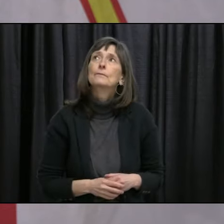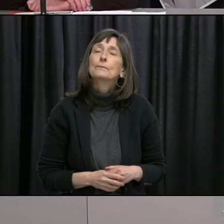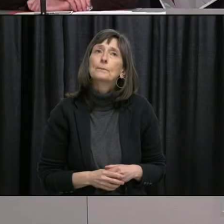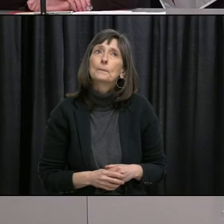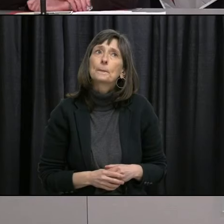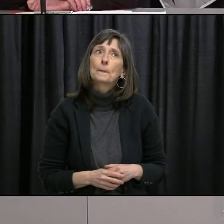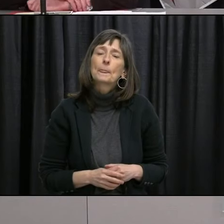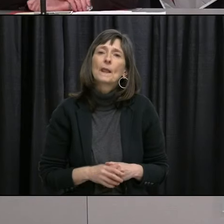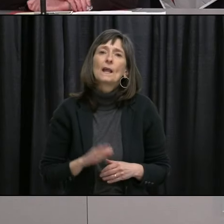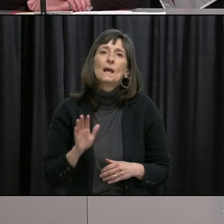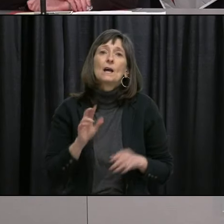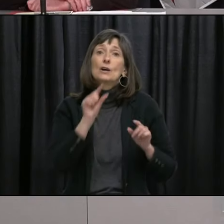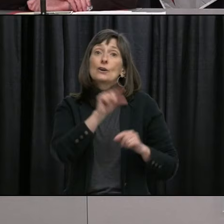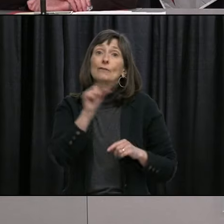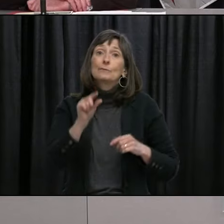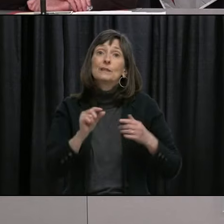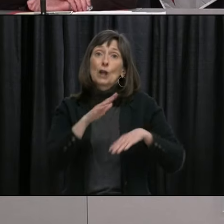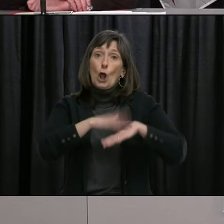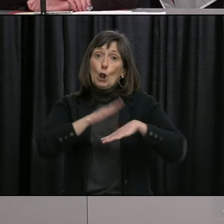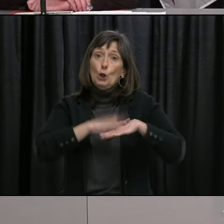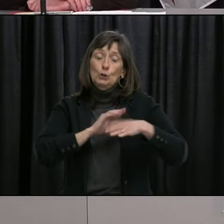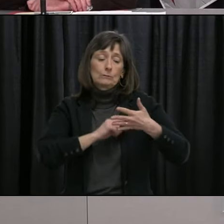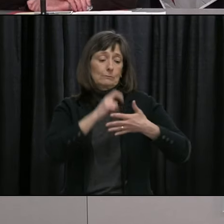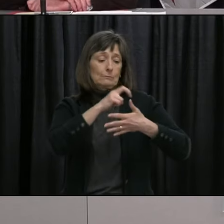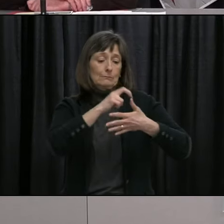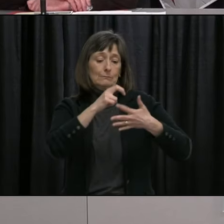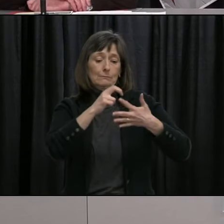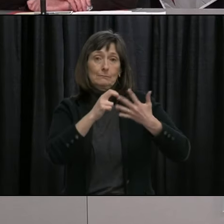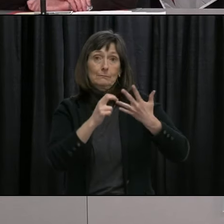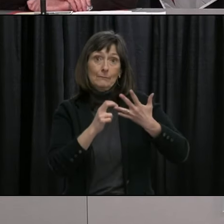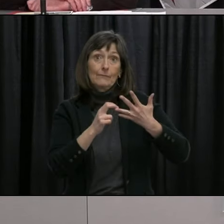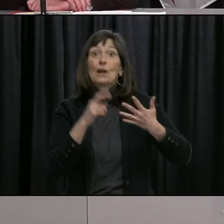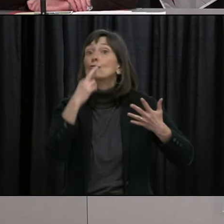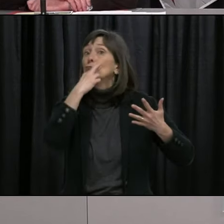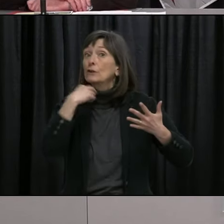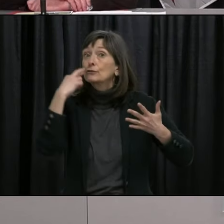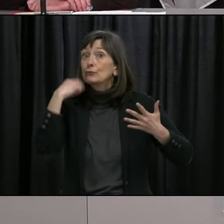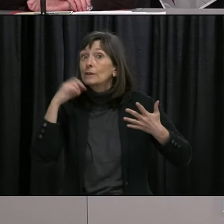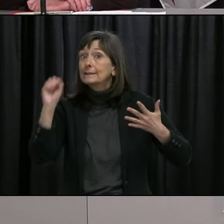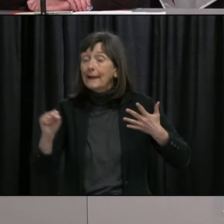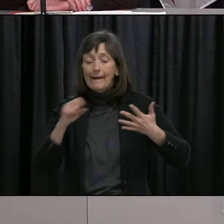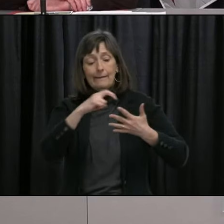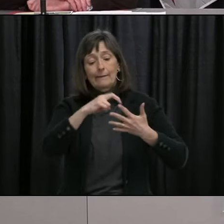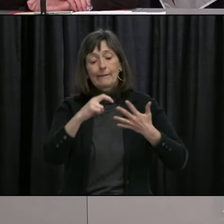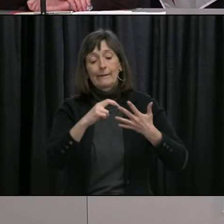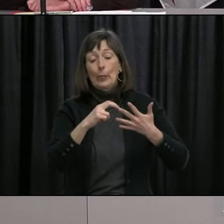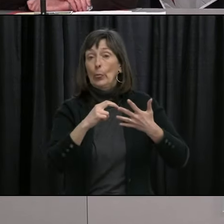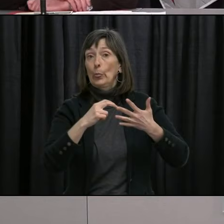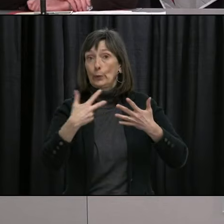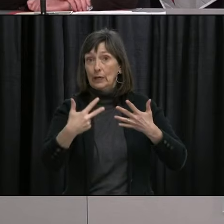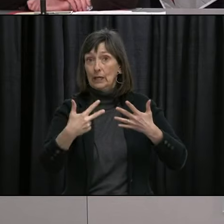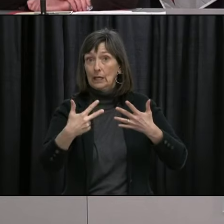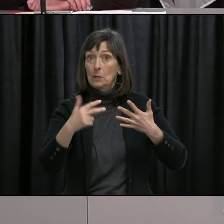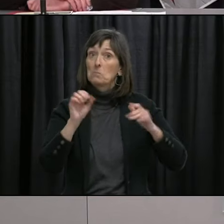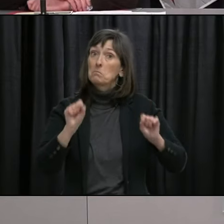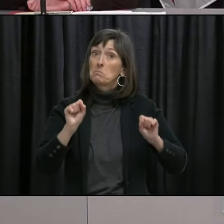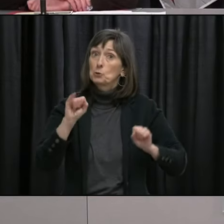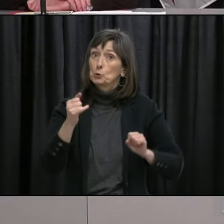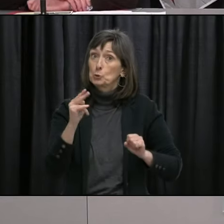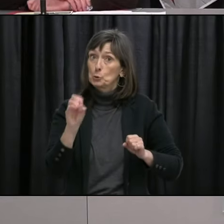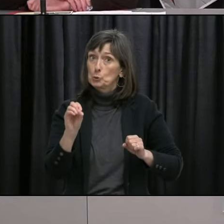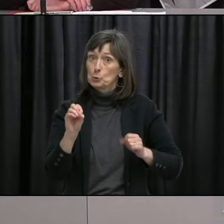government alert levels, restaurants can open up at alert level 3, which could be June. But the website doesn't really say